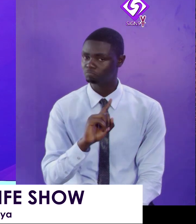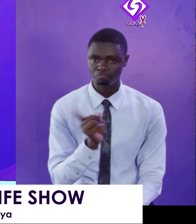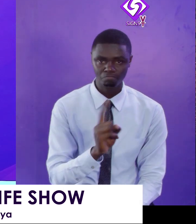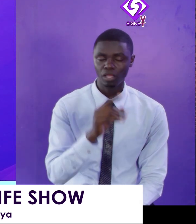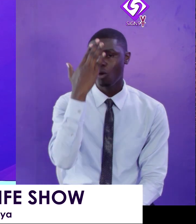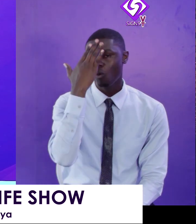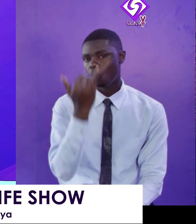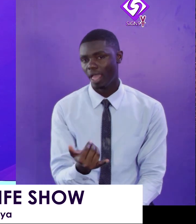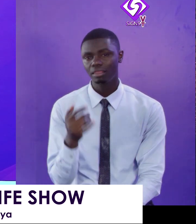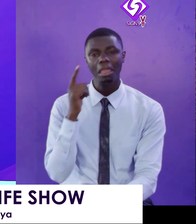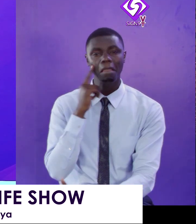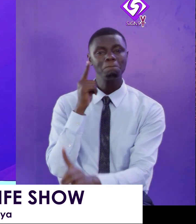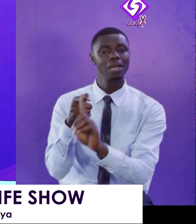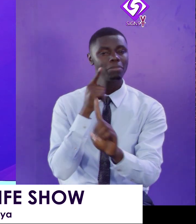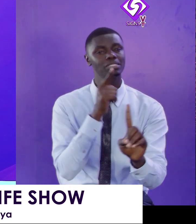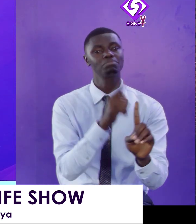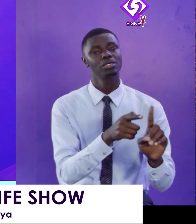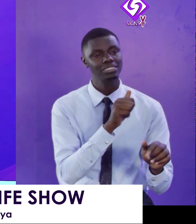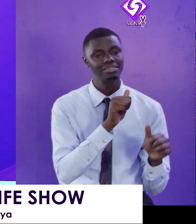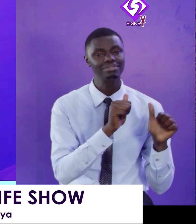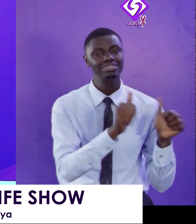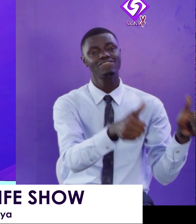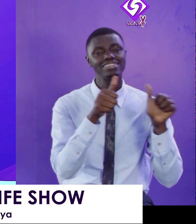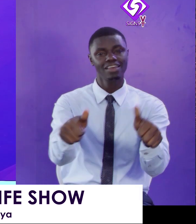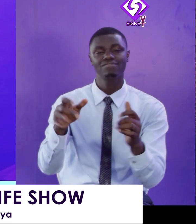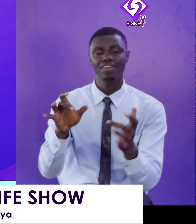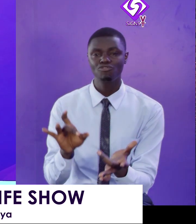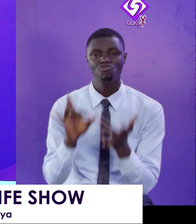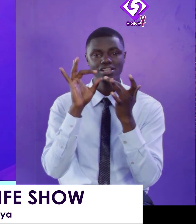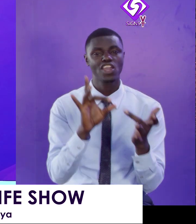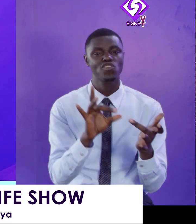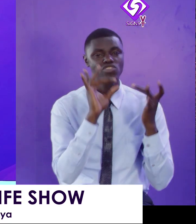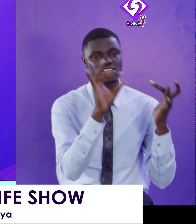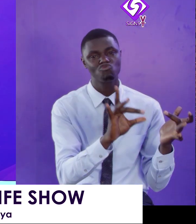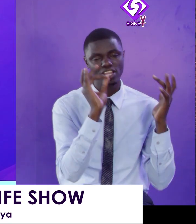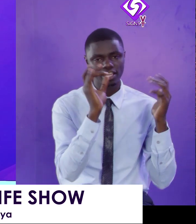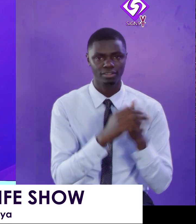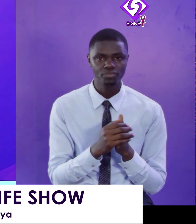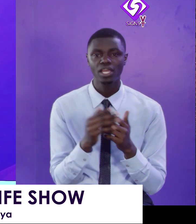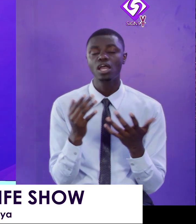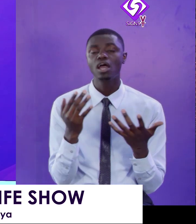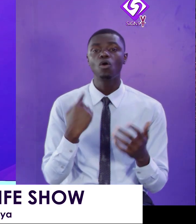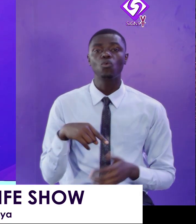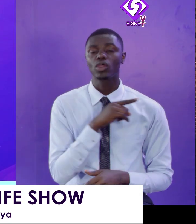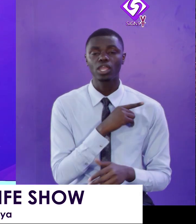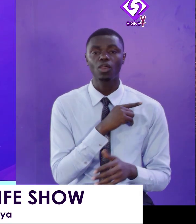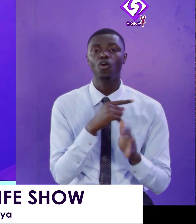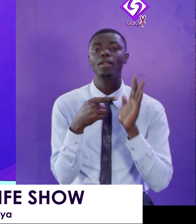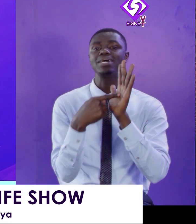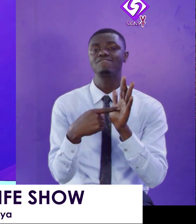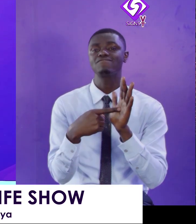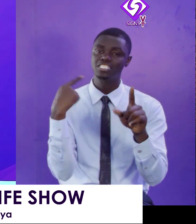when it comes to purpose, we are unique. We are all in different ages. We all manifest at different